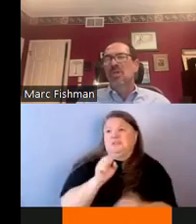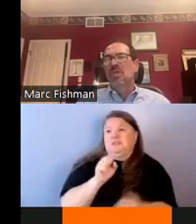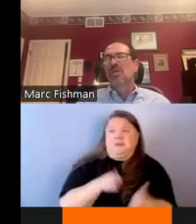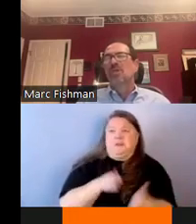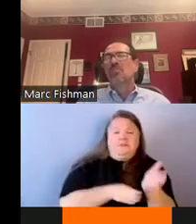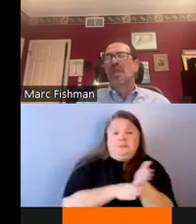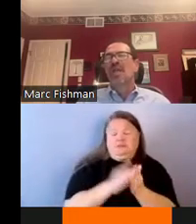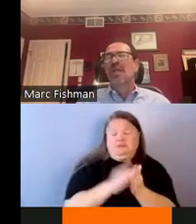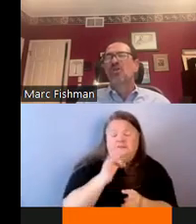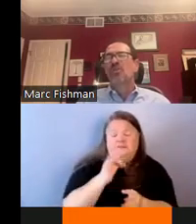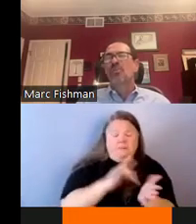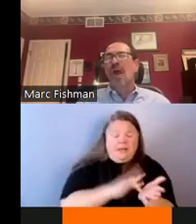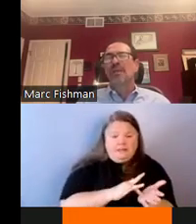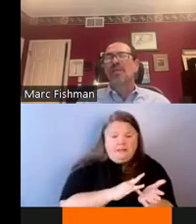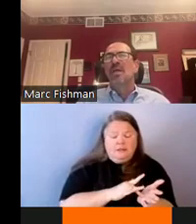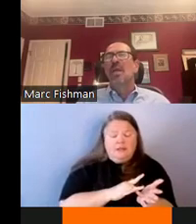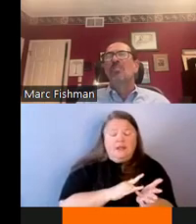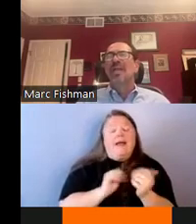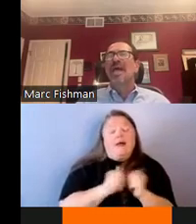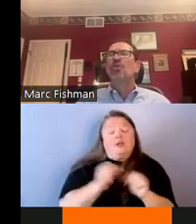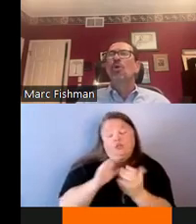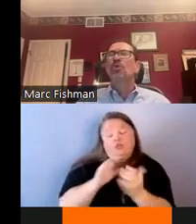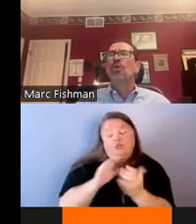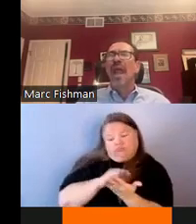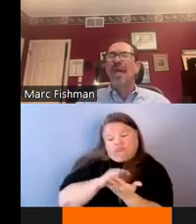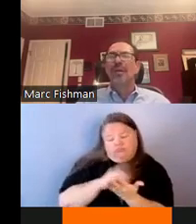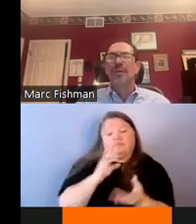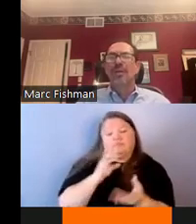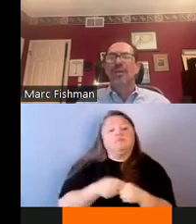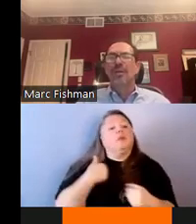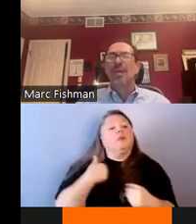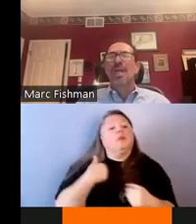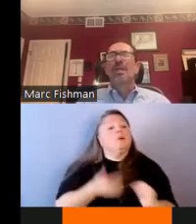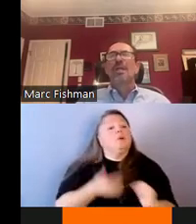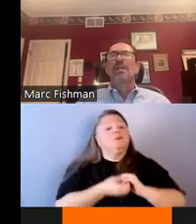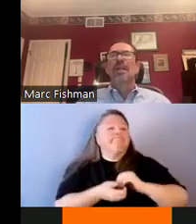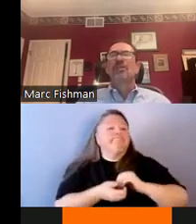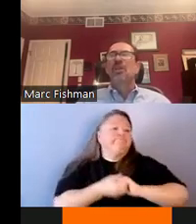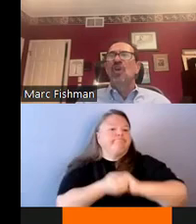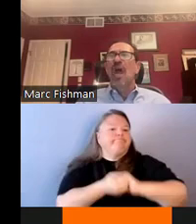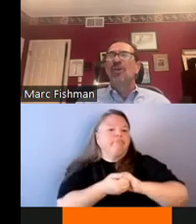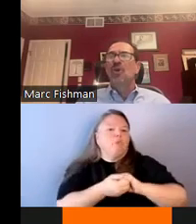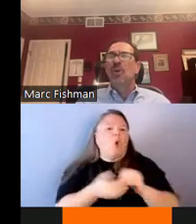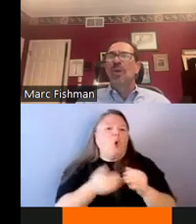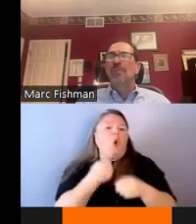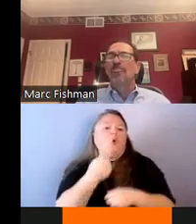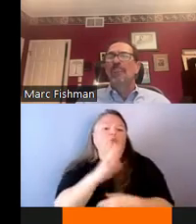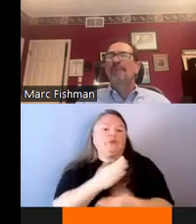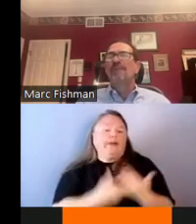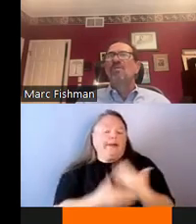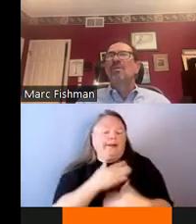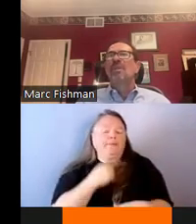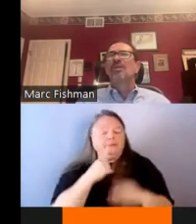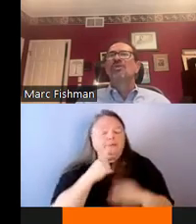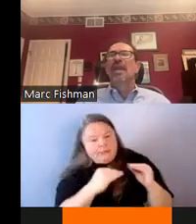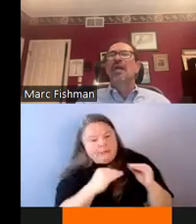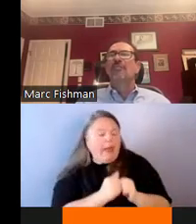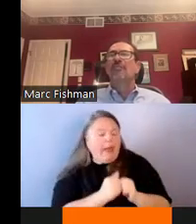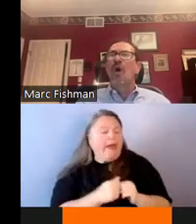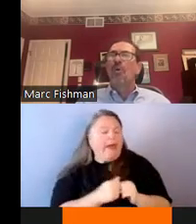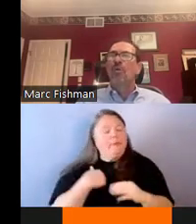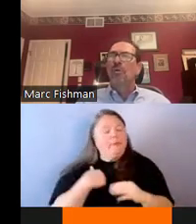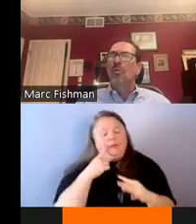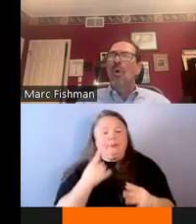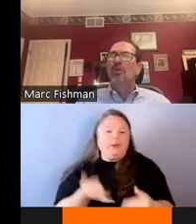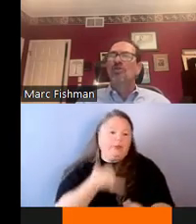of medicine, to bring it into your practice? But let us hold your hand. Let us teach you how to do it. Let us